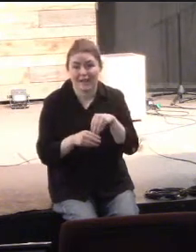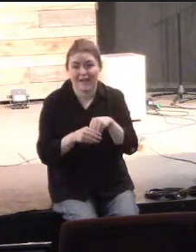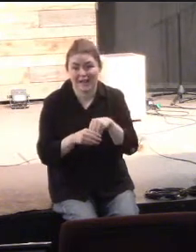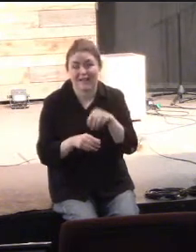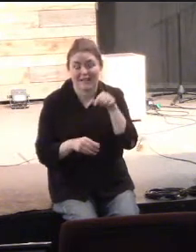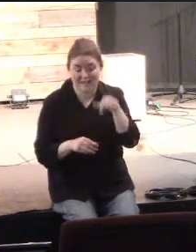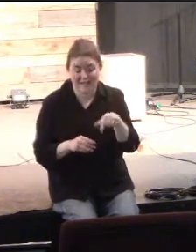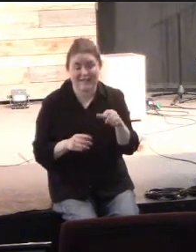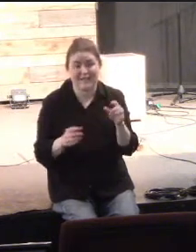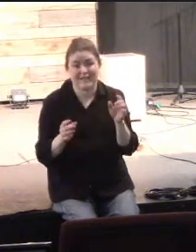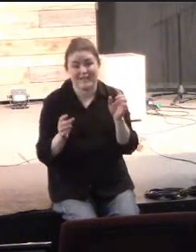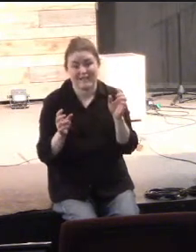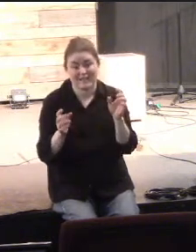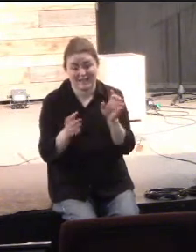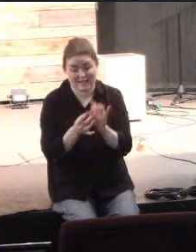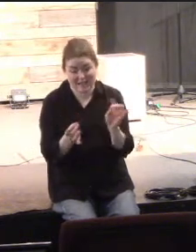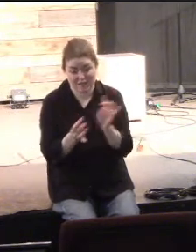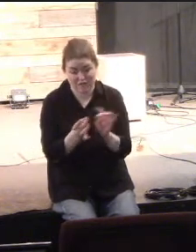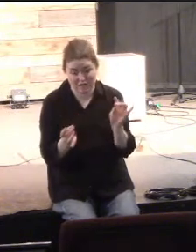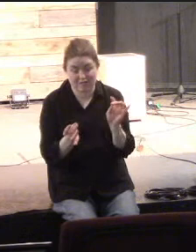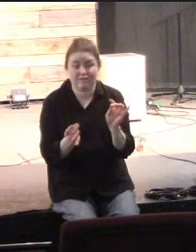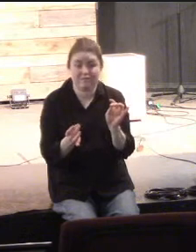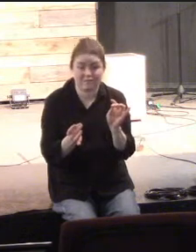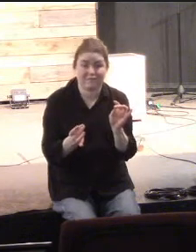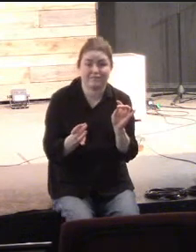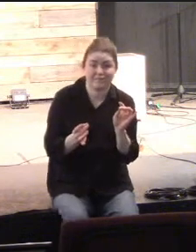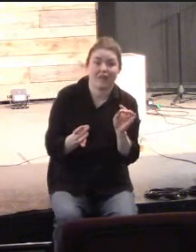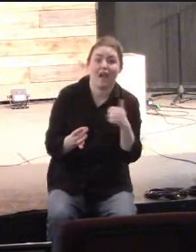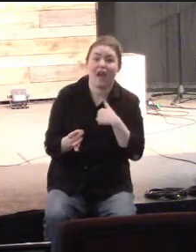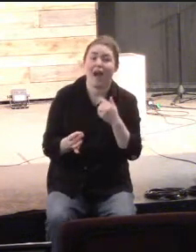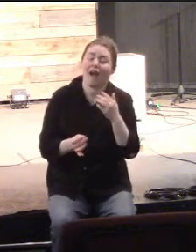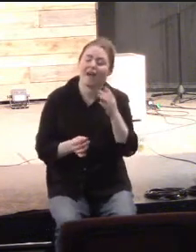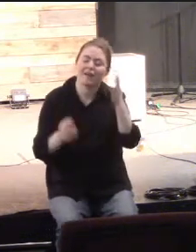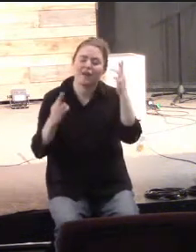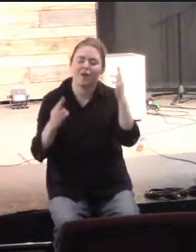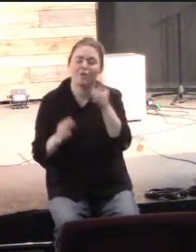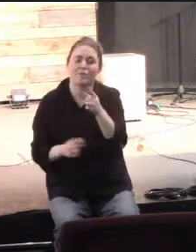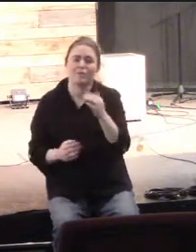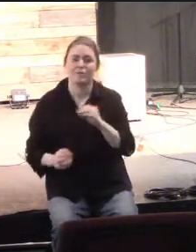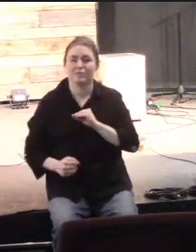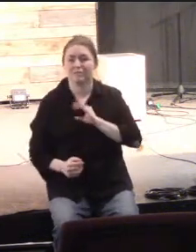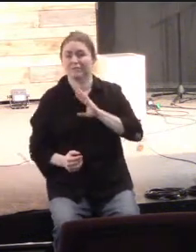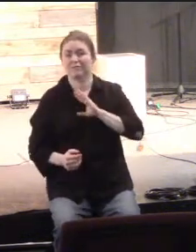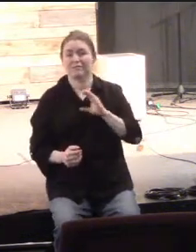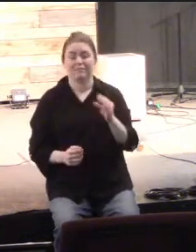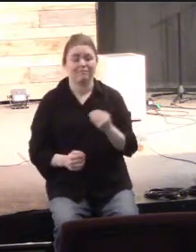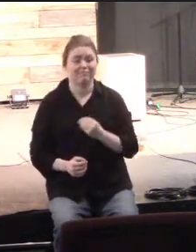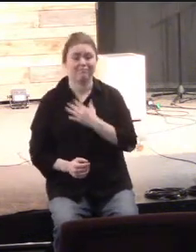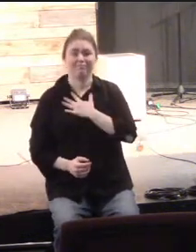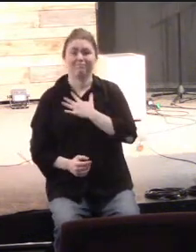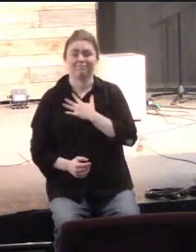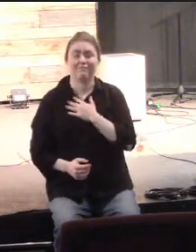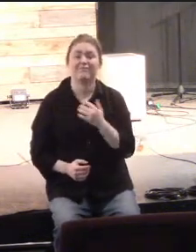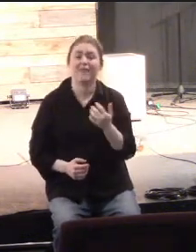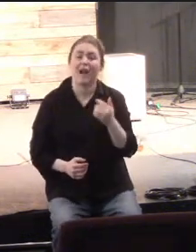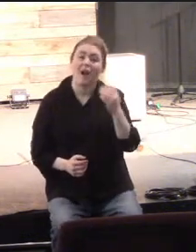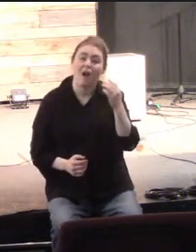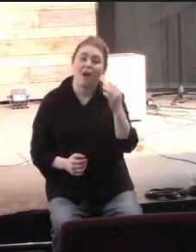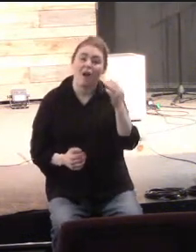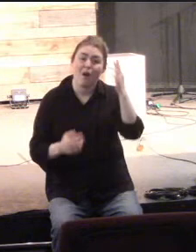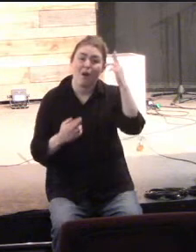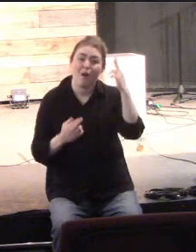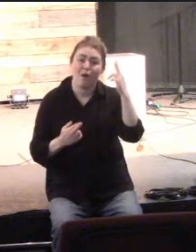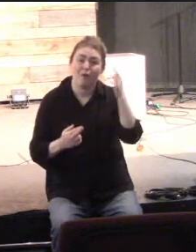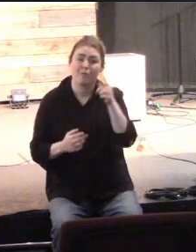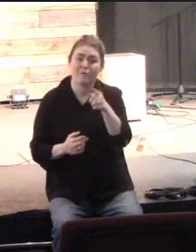we're going to read this morning. So I hope you're inspired. I hope you're encouraged. I hope you get some good news out of this. I hope you